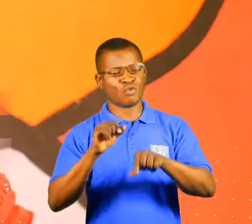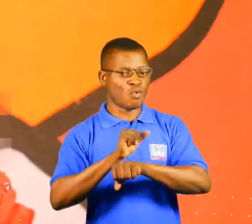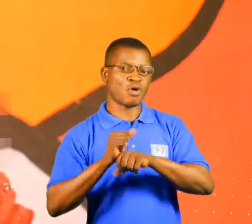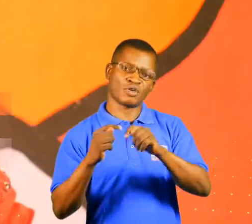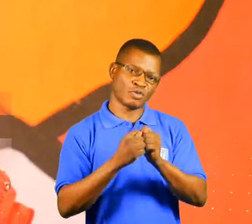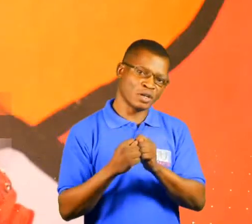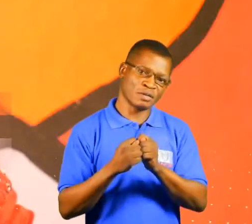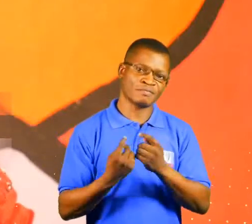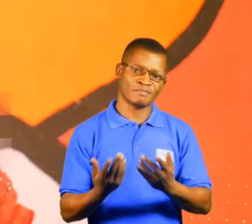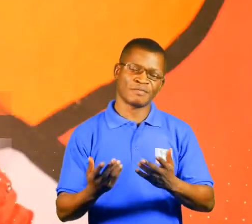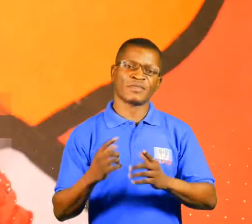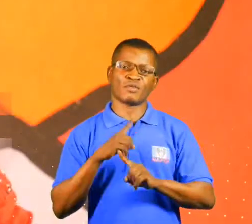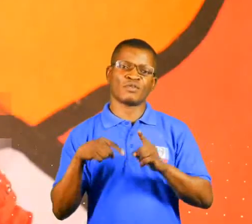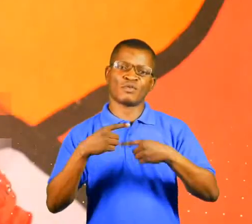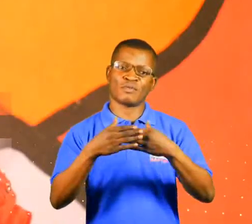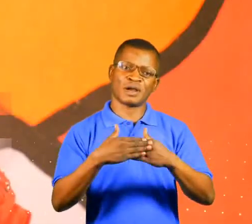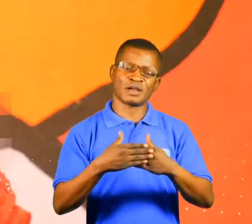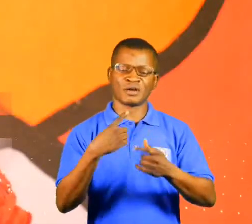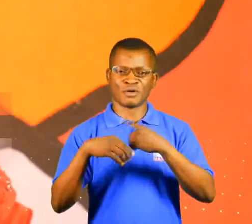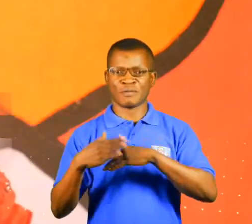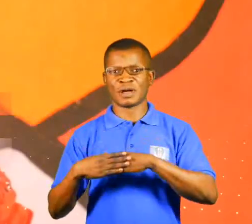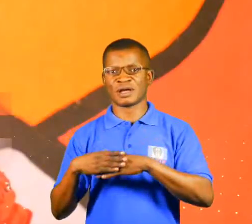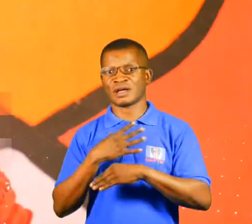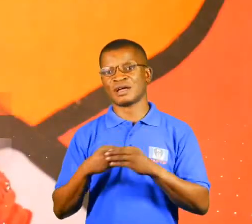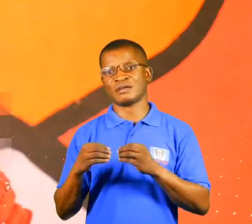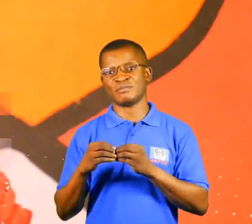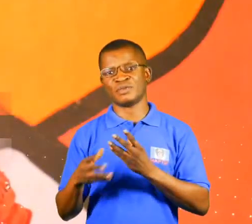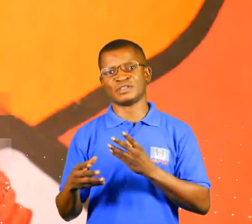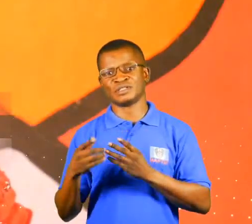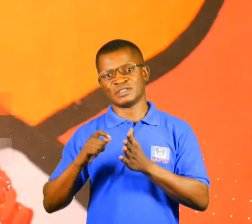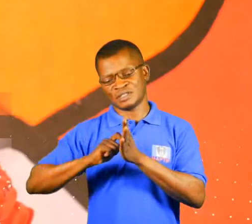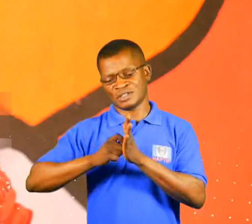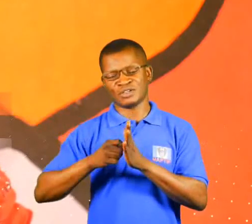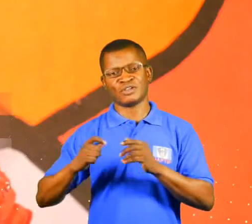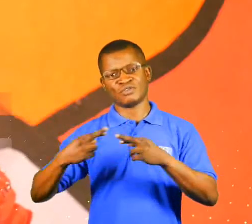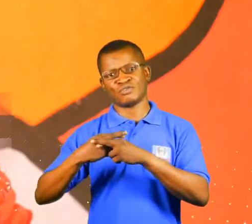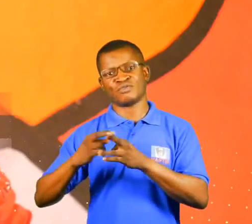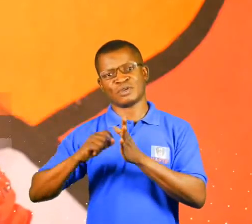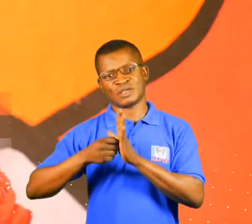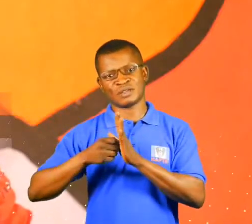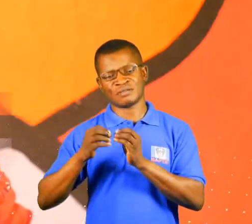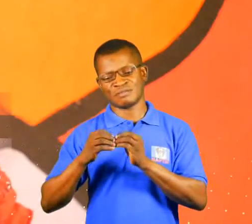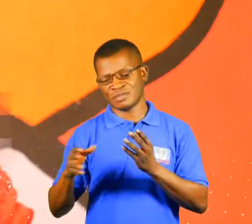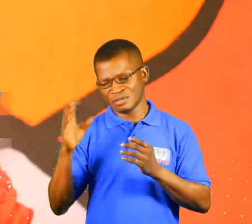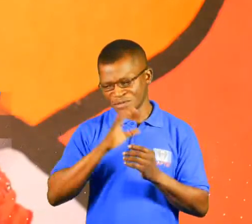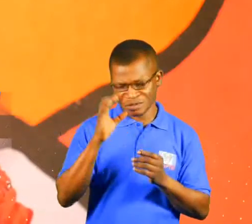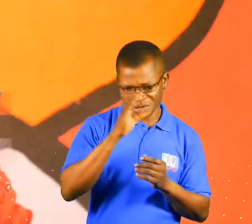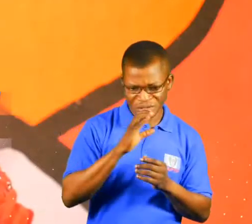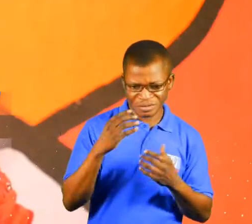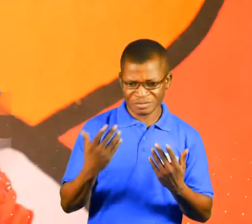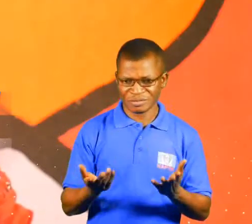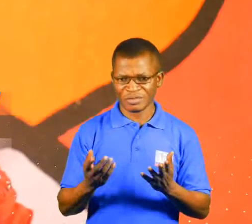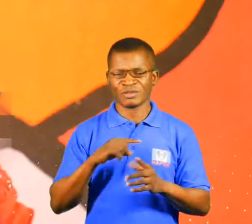went to the work, so we came back from work, I lost the key, our room key at the